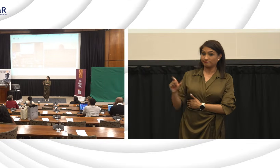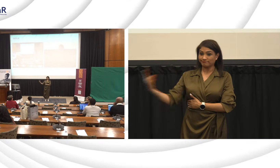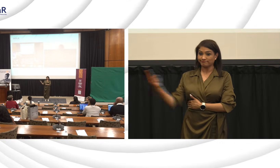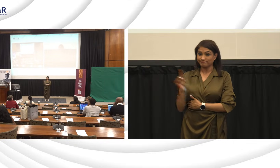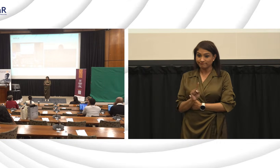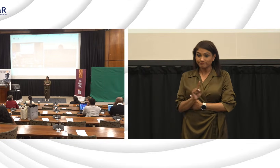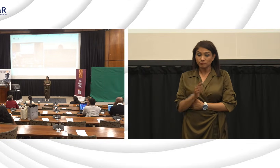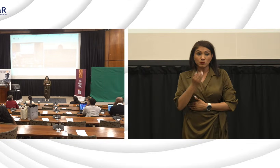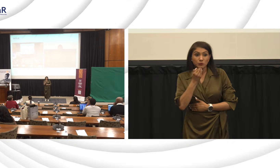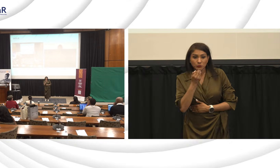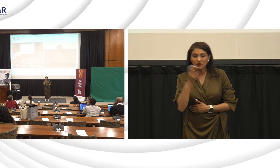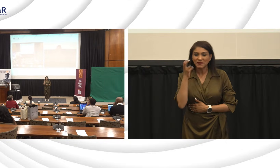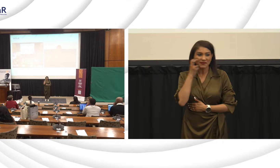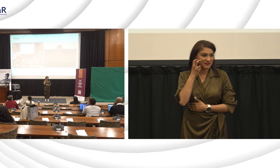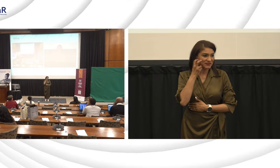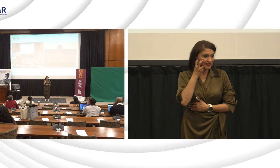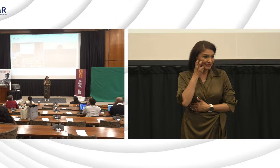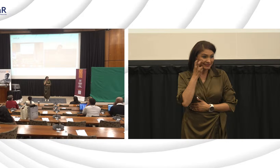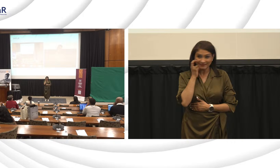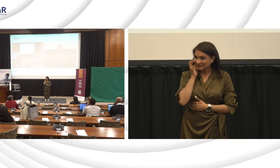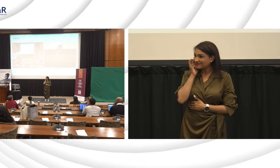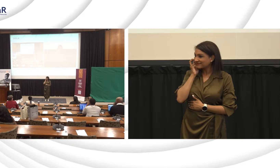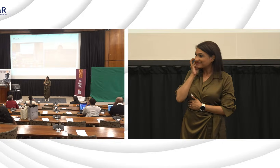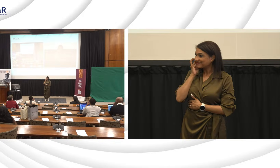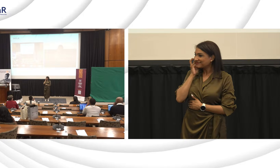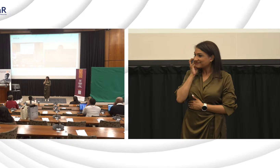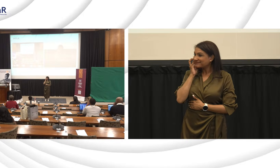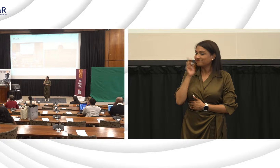Our first speaker is Heather.